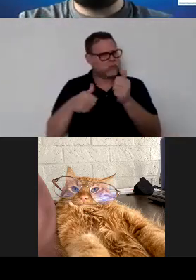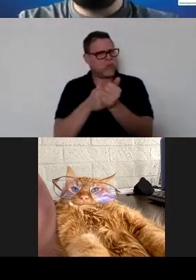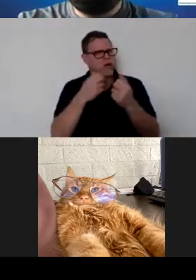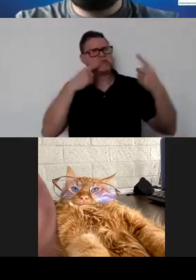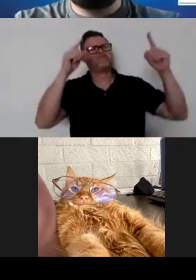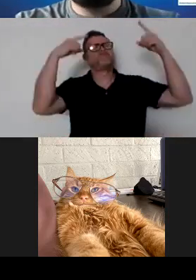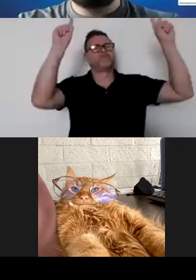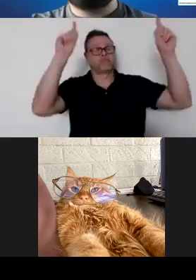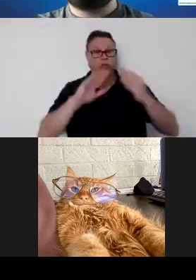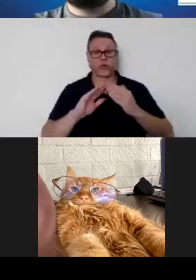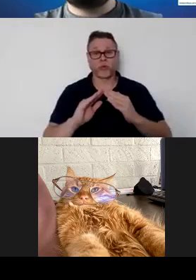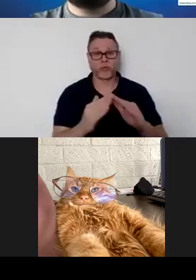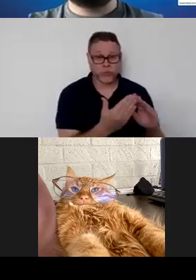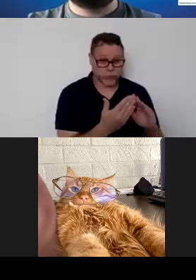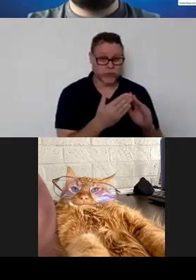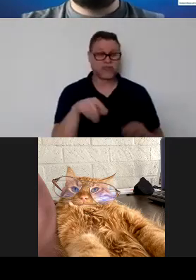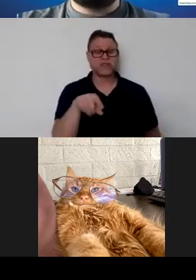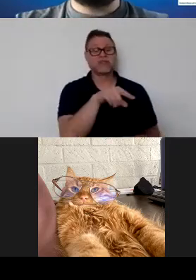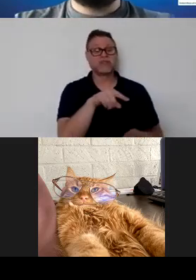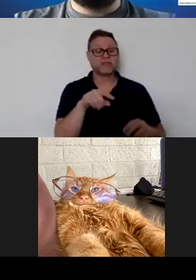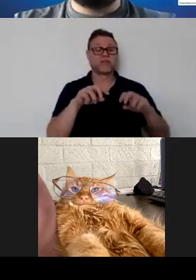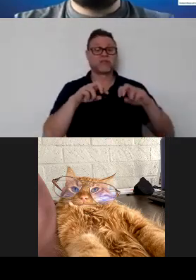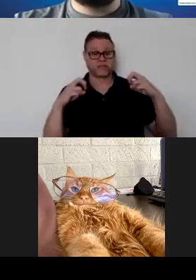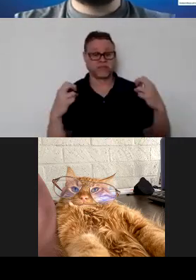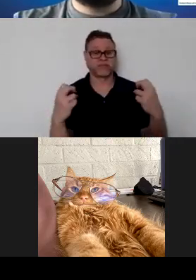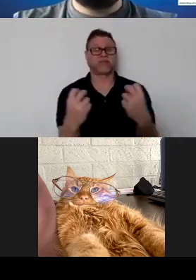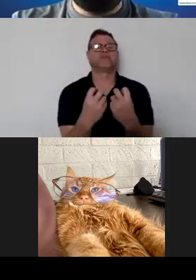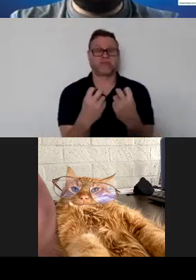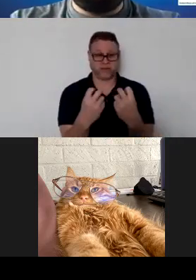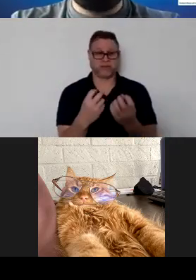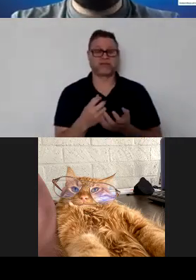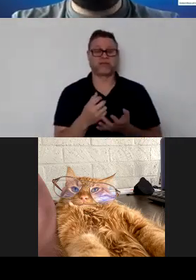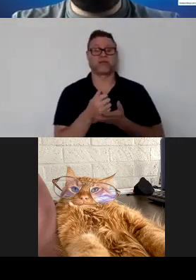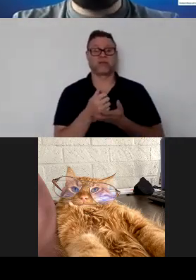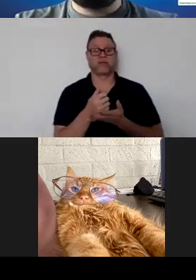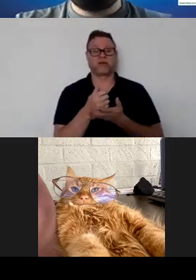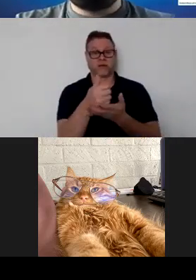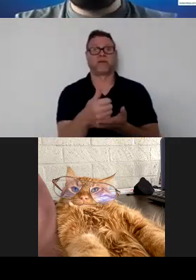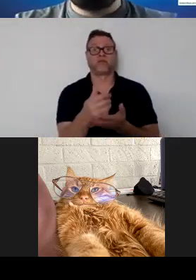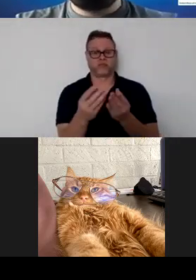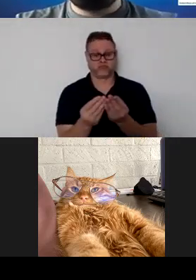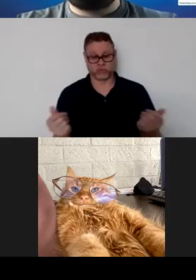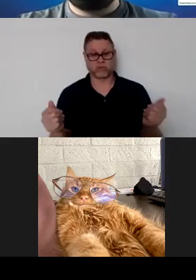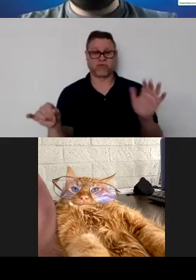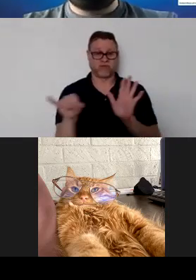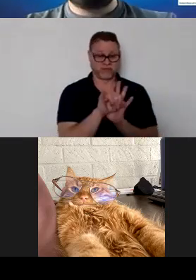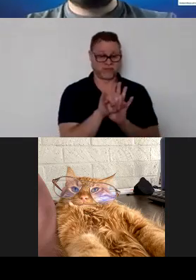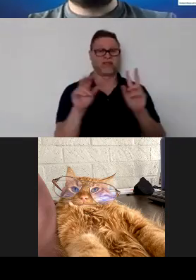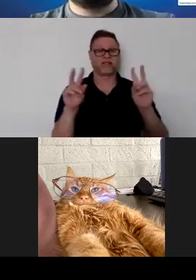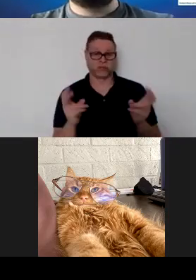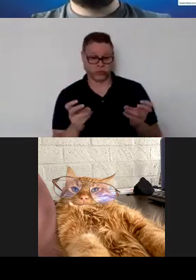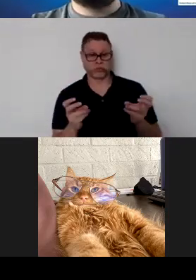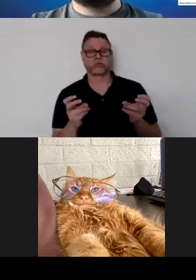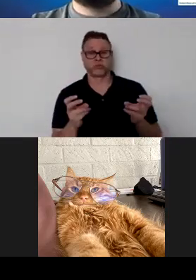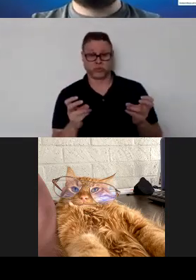those communities are going to be able to sit at that table and help resolve and identify these issues, right? Because